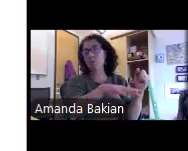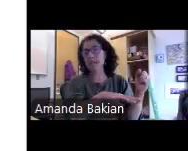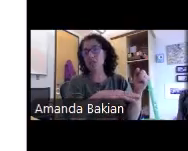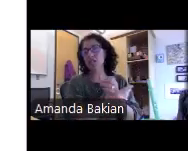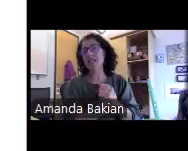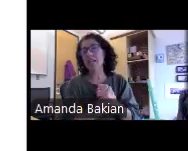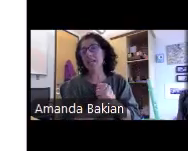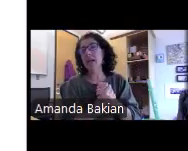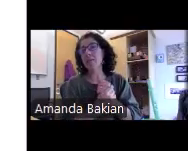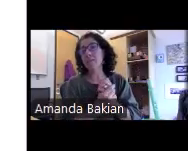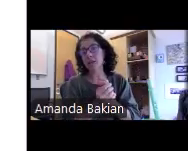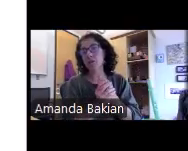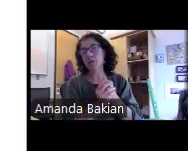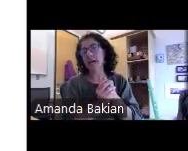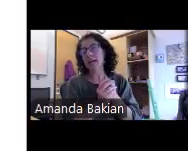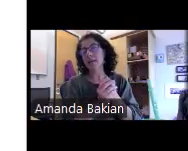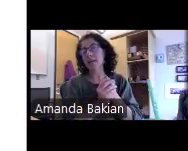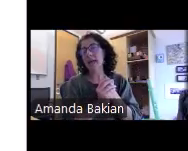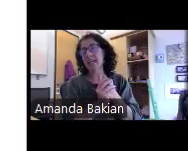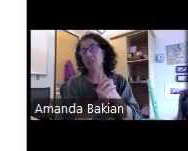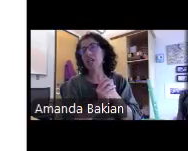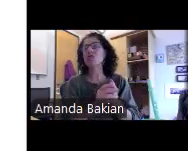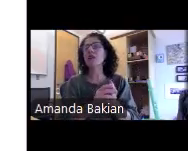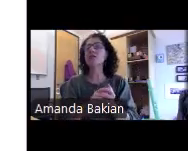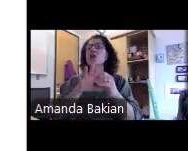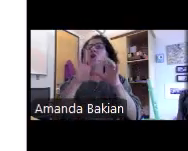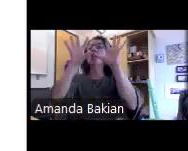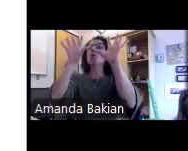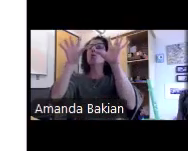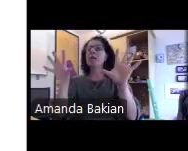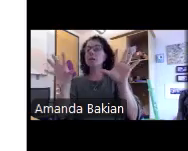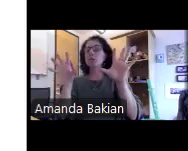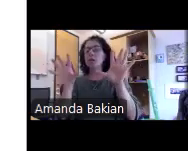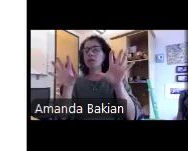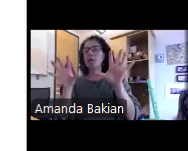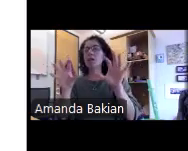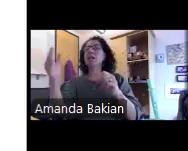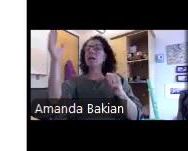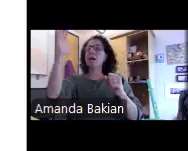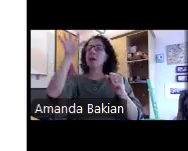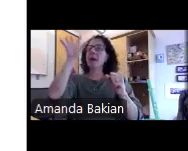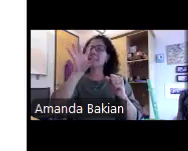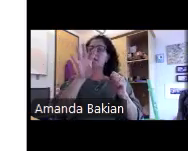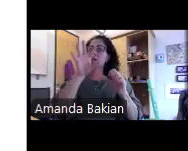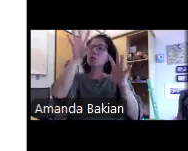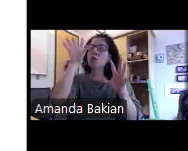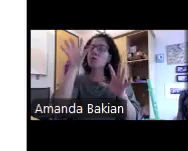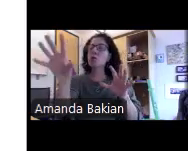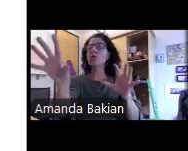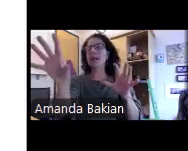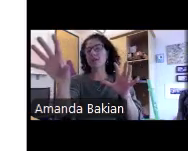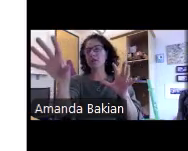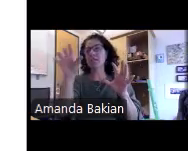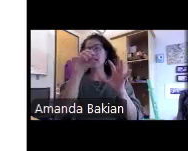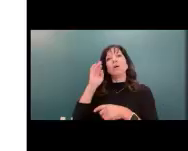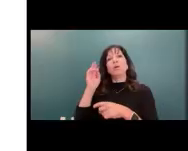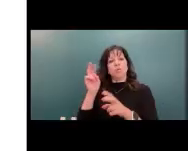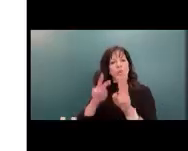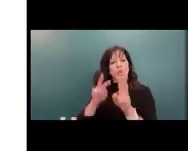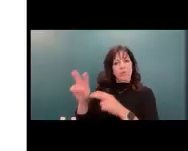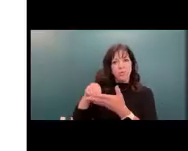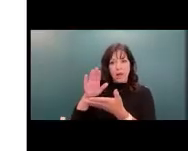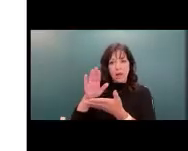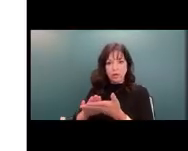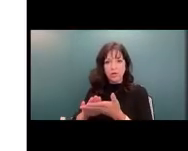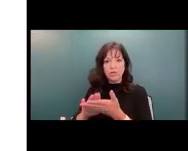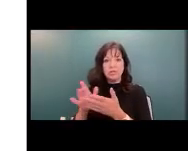of information in medical and education records, we will review records and